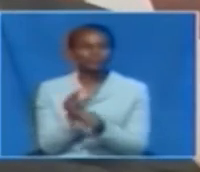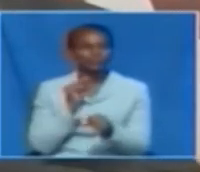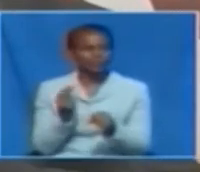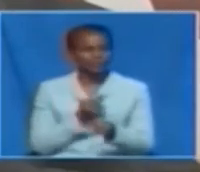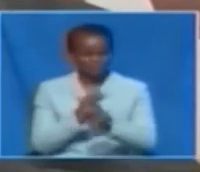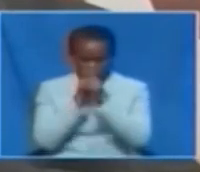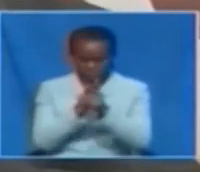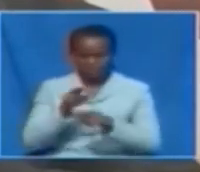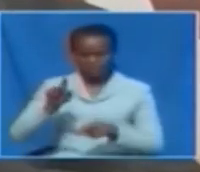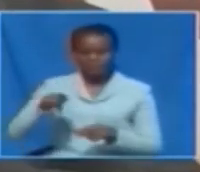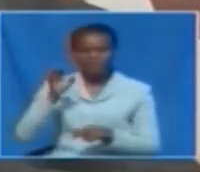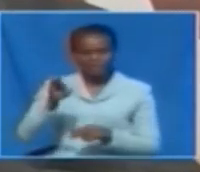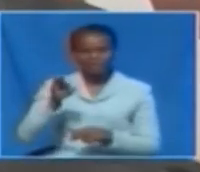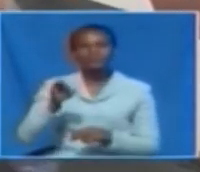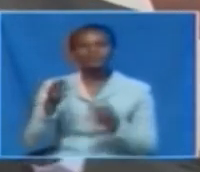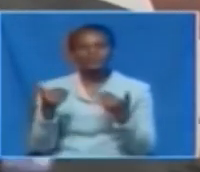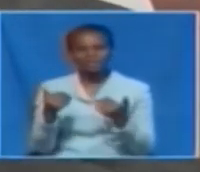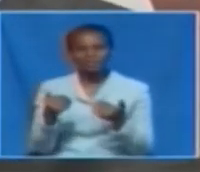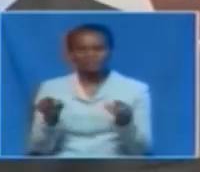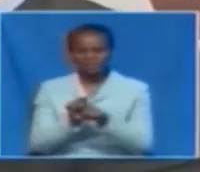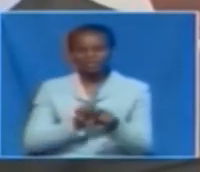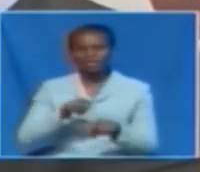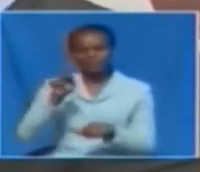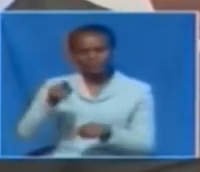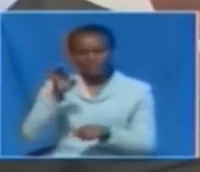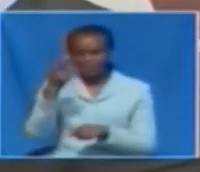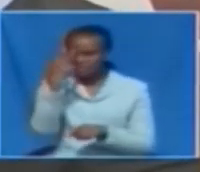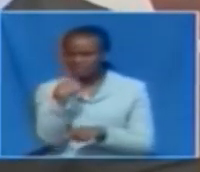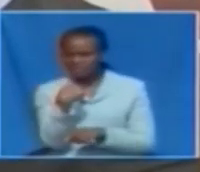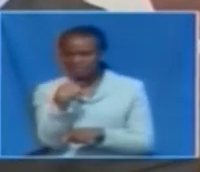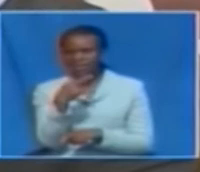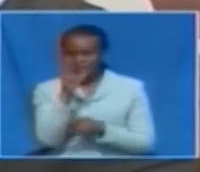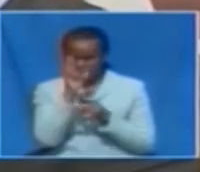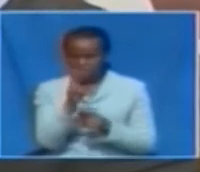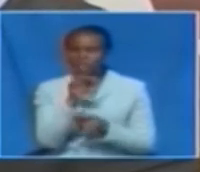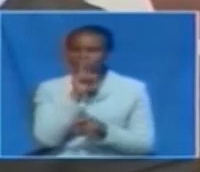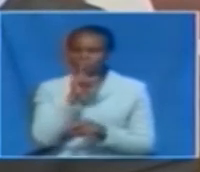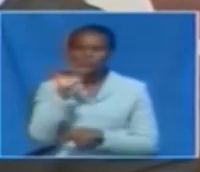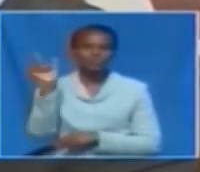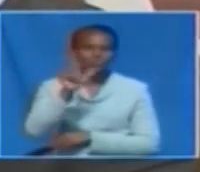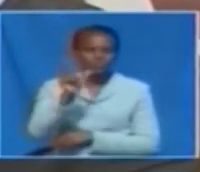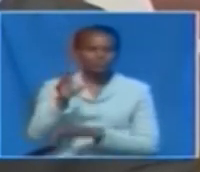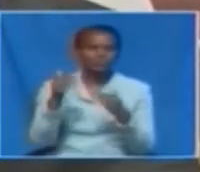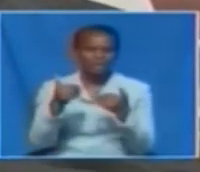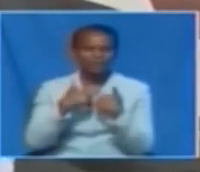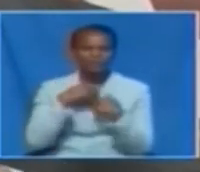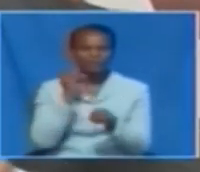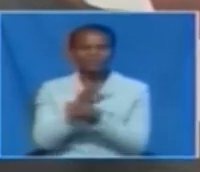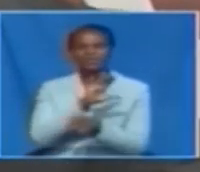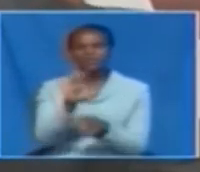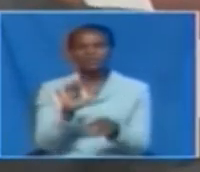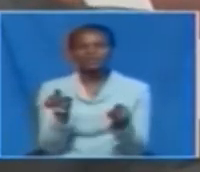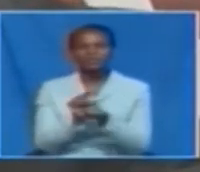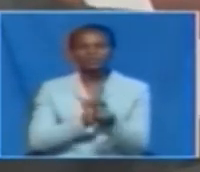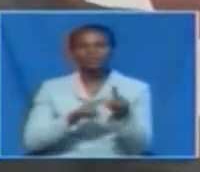respect PF as it stands. And PF looks at us and says, we respect MMD as it stands. It's only on